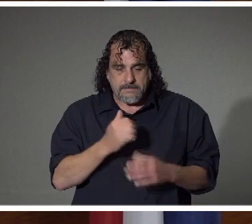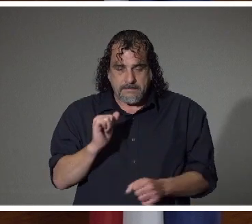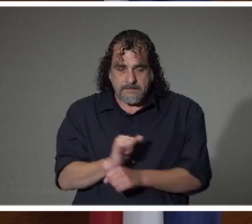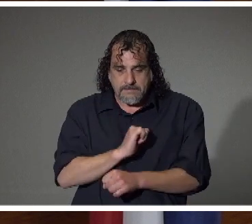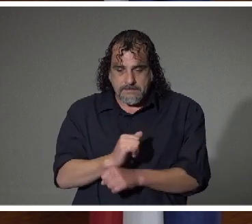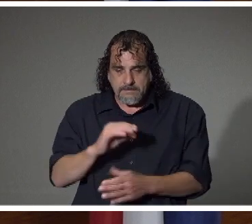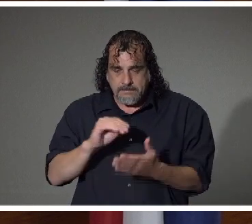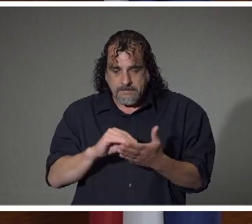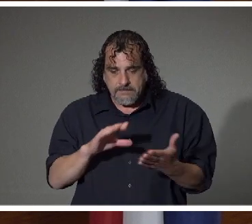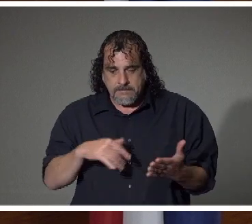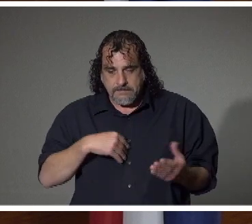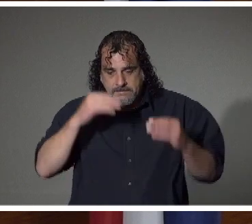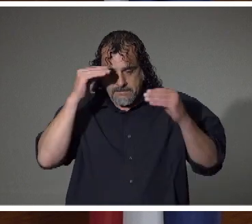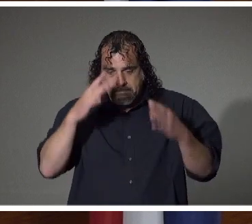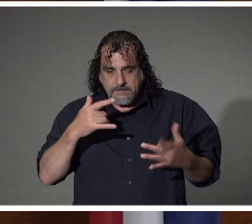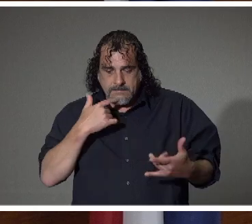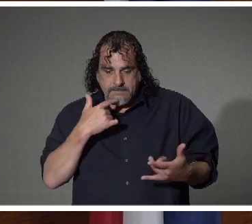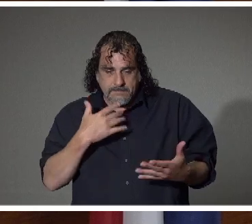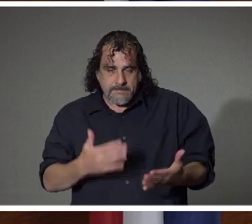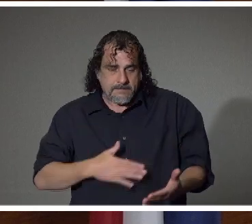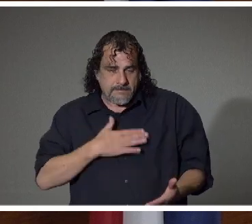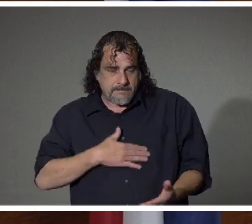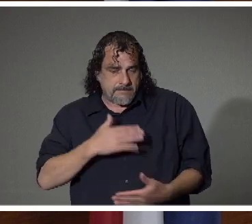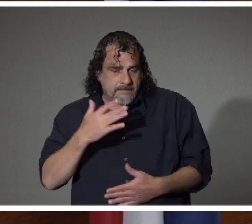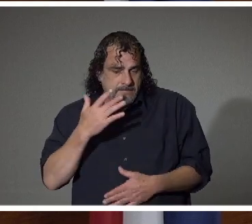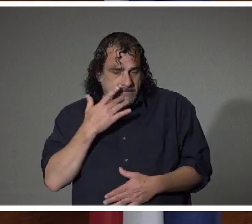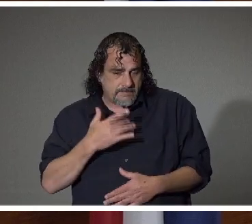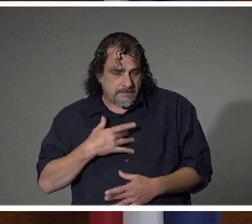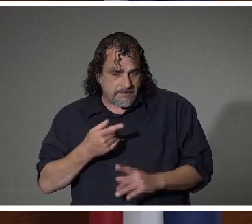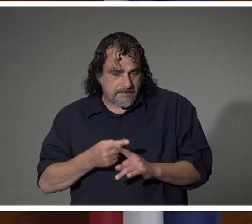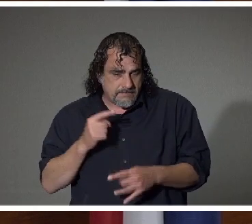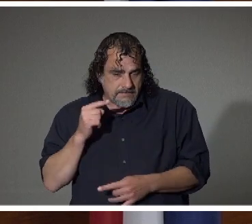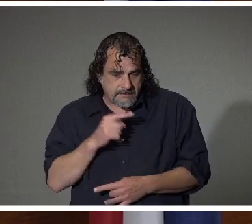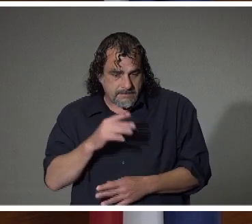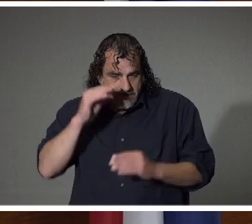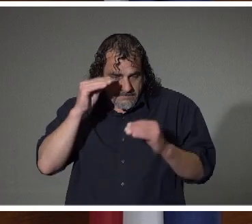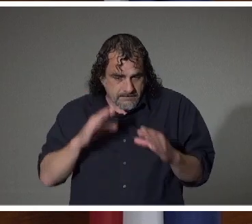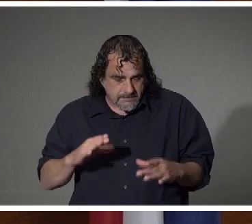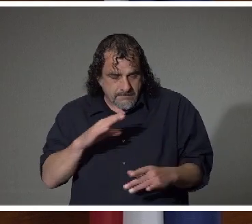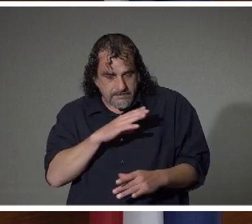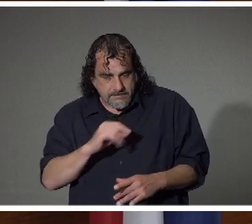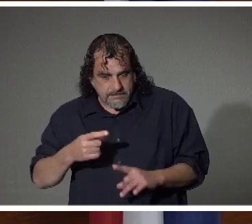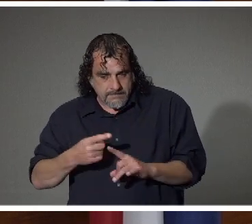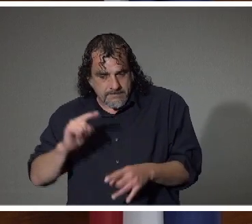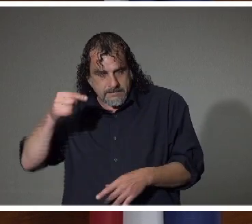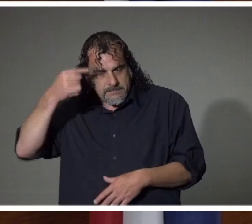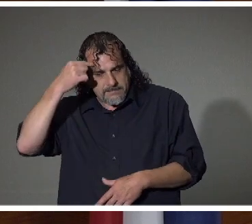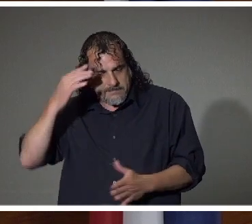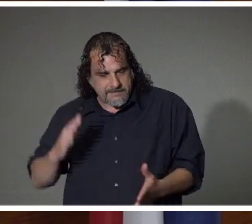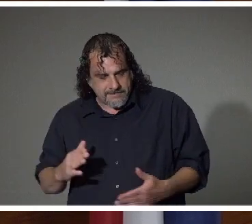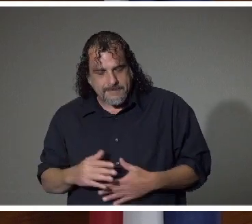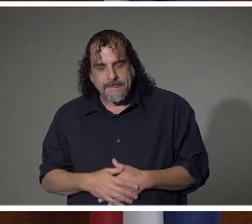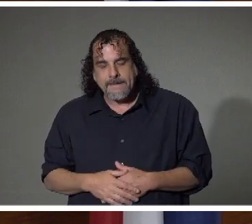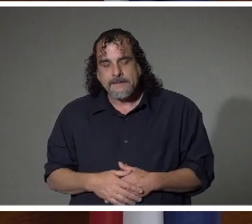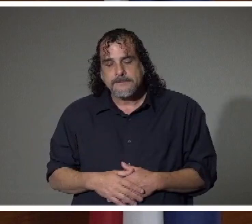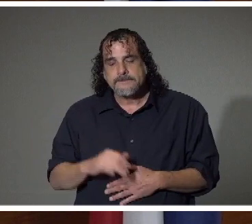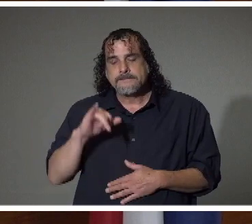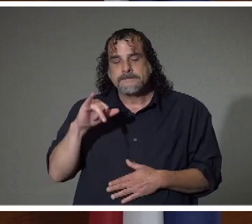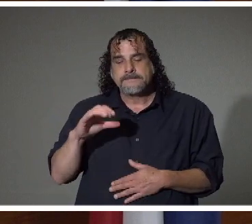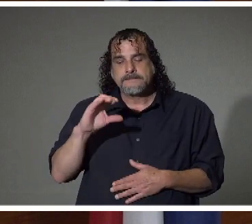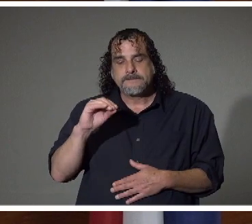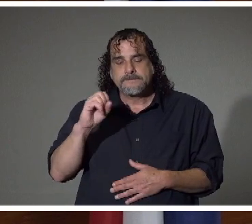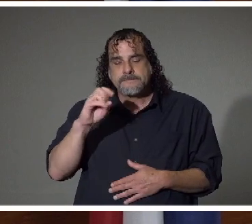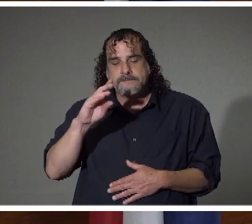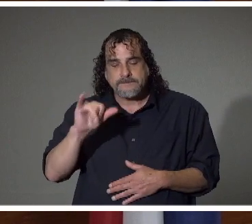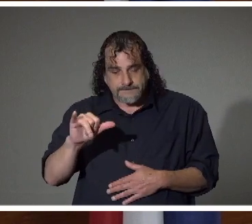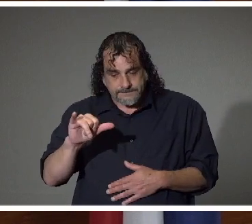to know happy birthday from her and happy birthday from the governor. Happy birthday to Josie Rose, who is